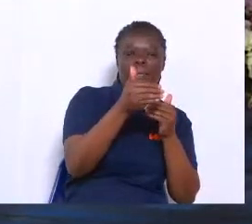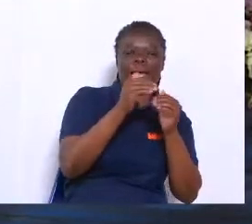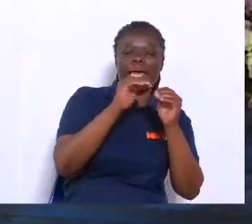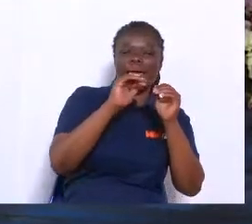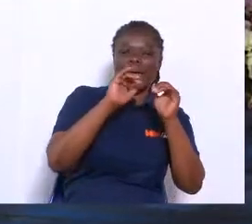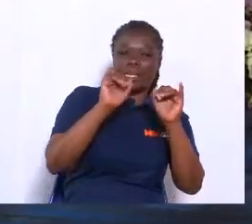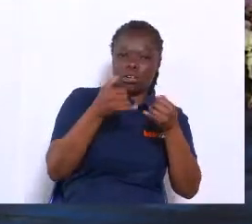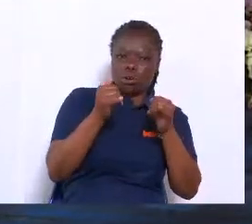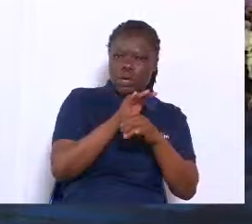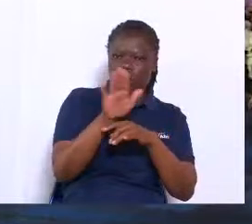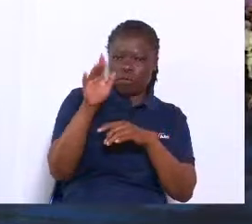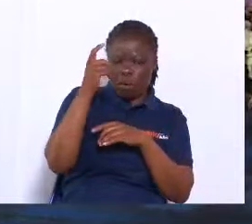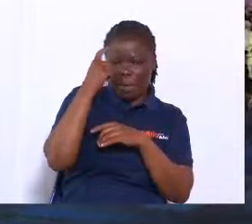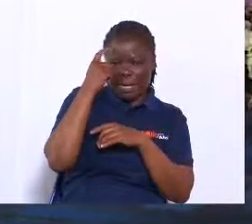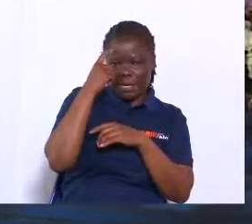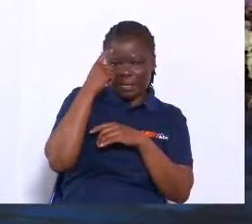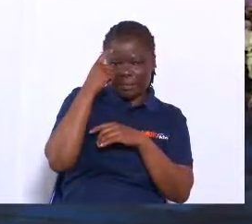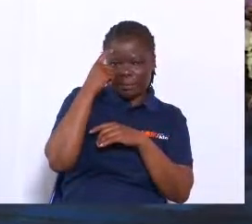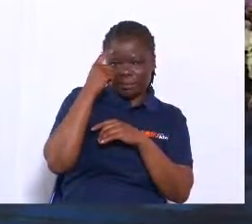of your mind,